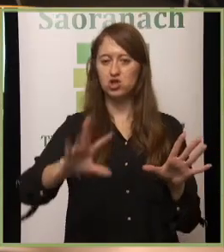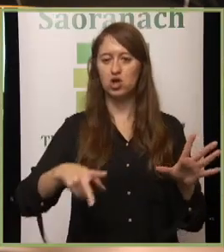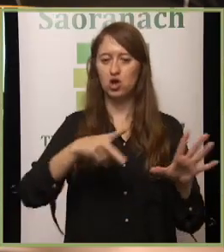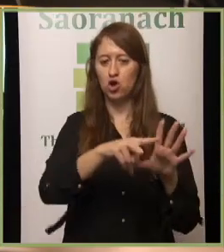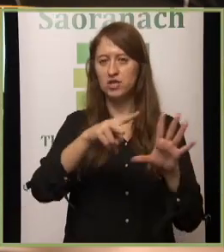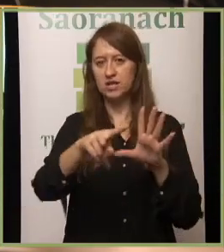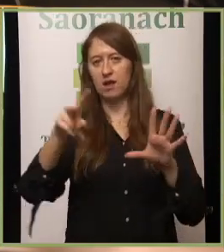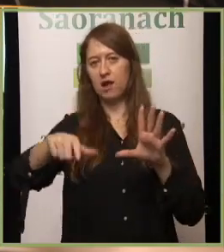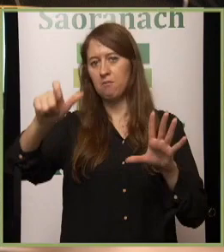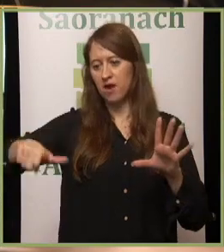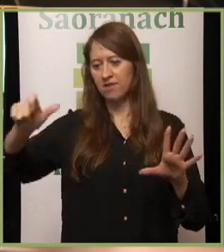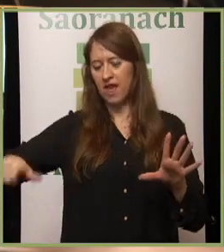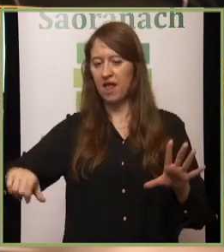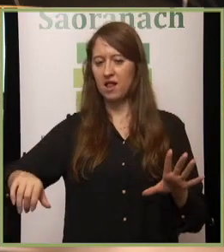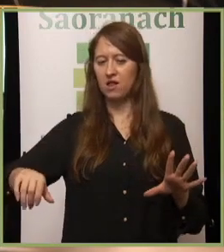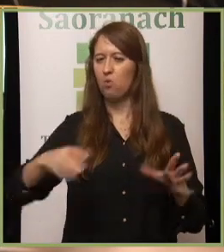got hedges?